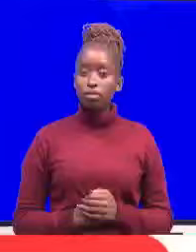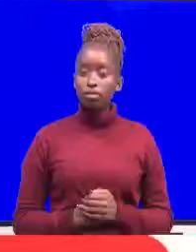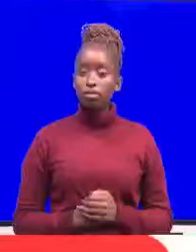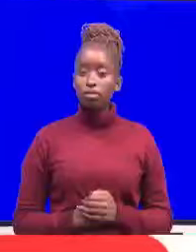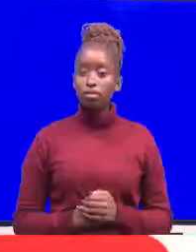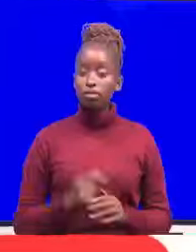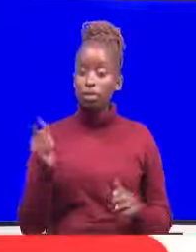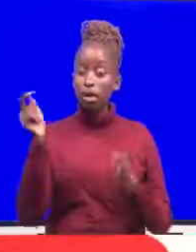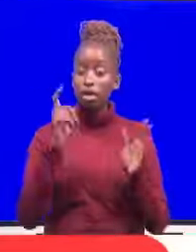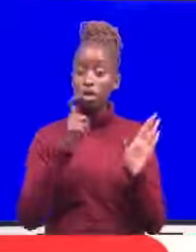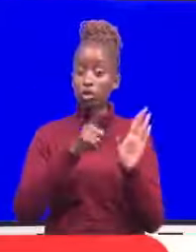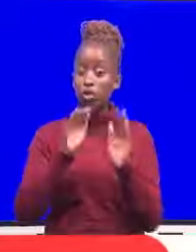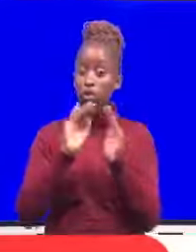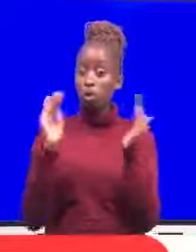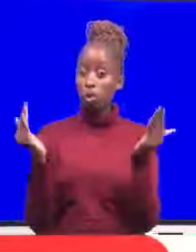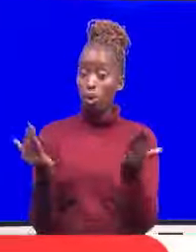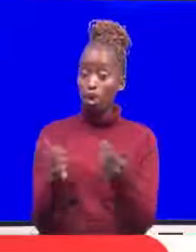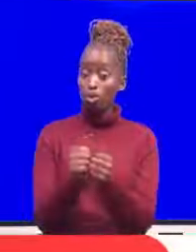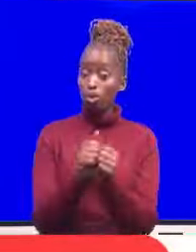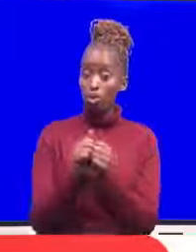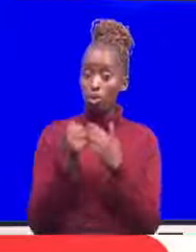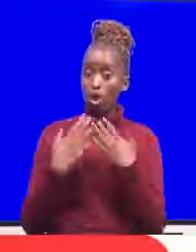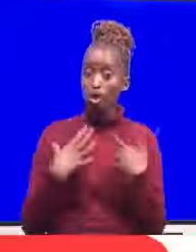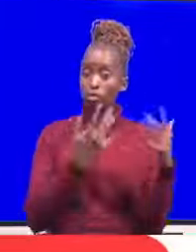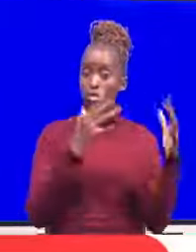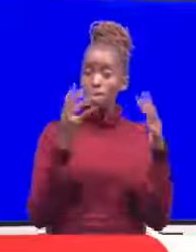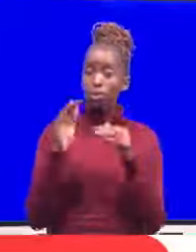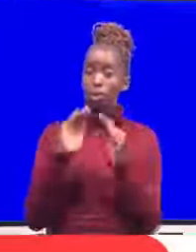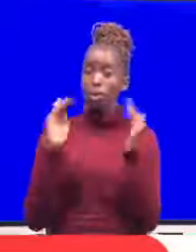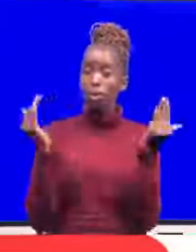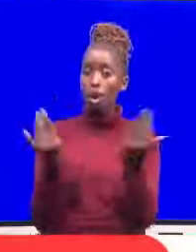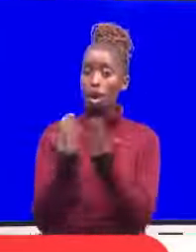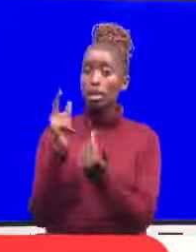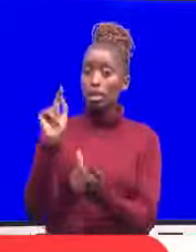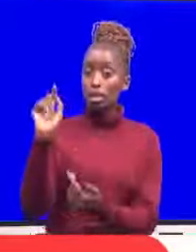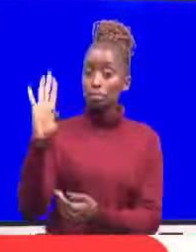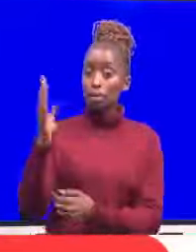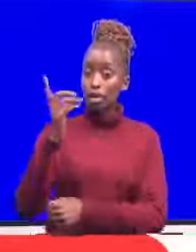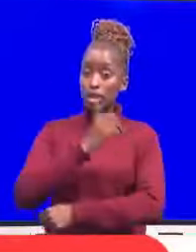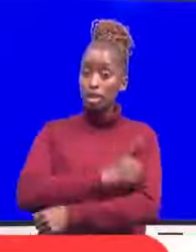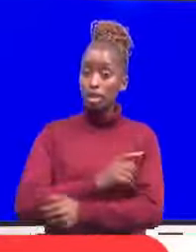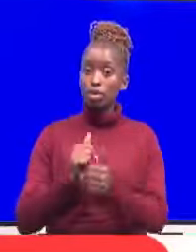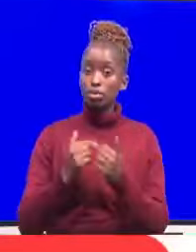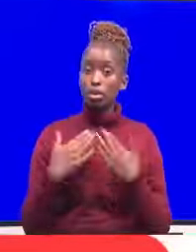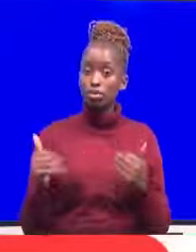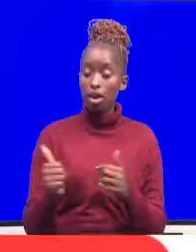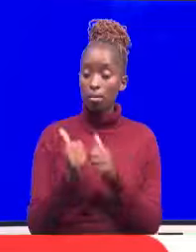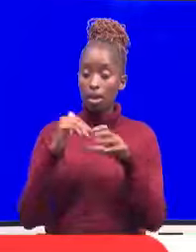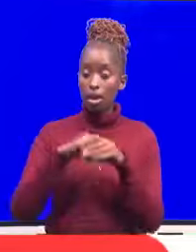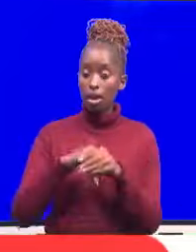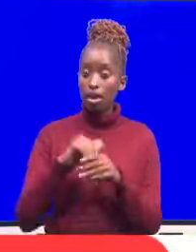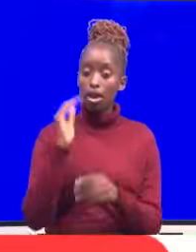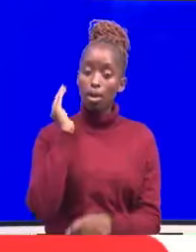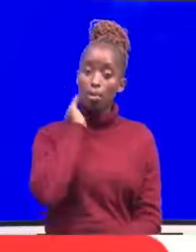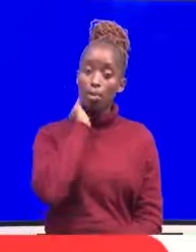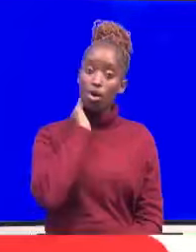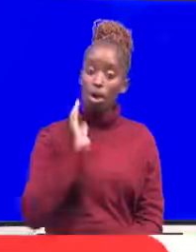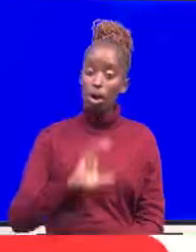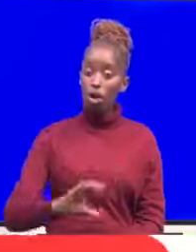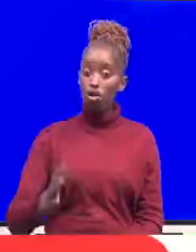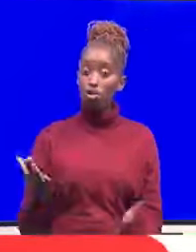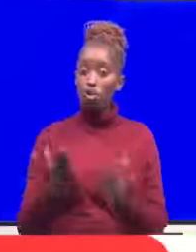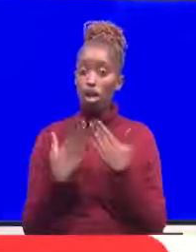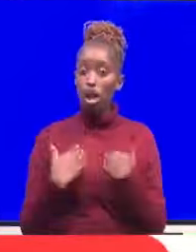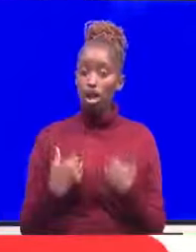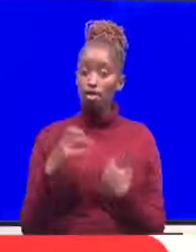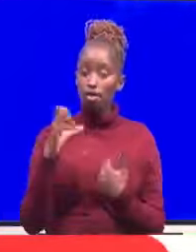Kenyans joined the rest of the world in marking World Tuberculosis Day, whose celebrations took place in Murang'a County, where the Health Cabinet Secretary